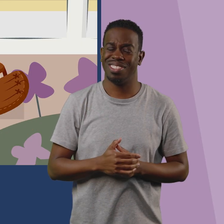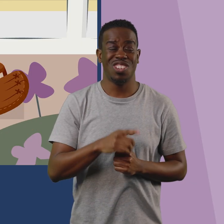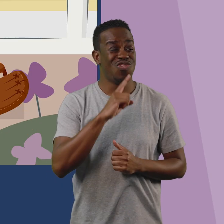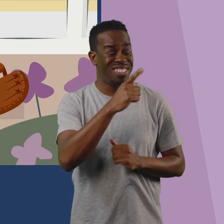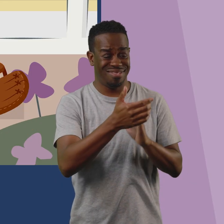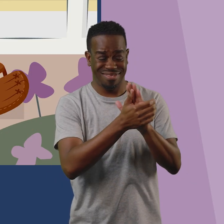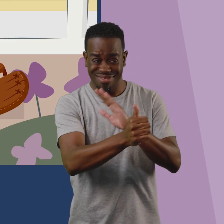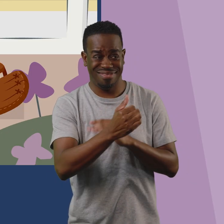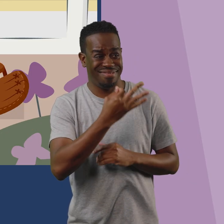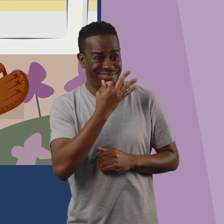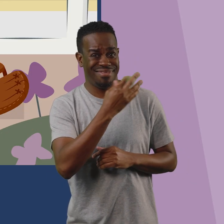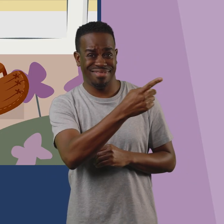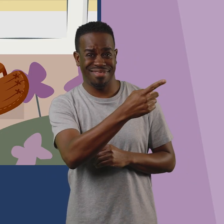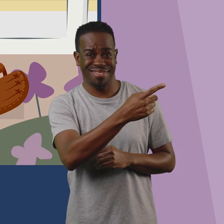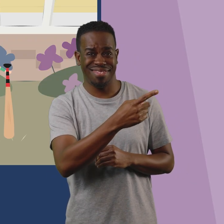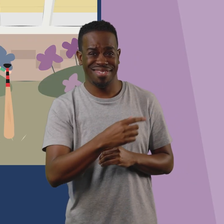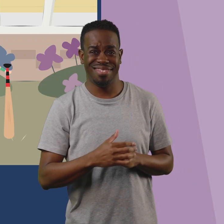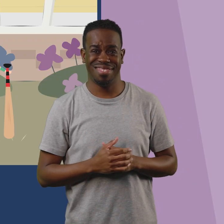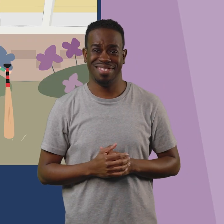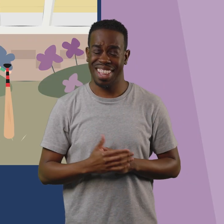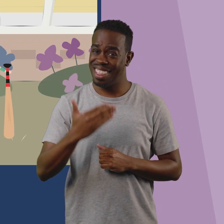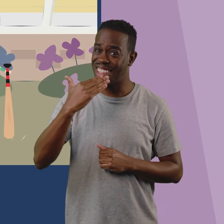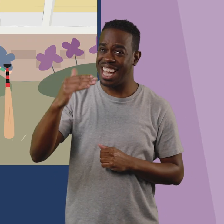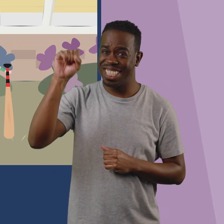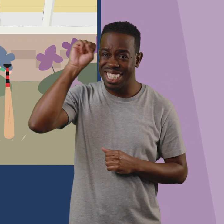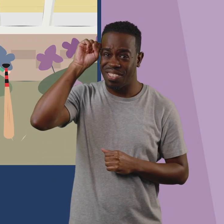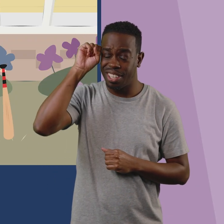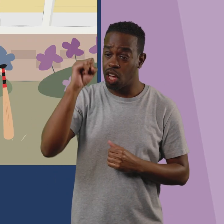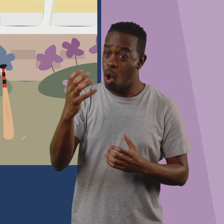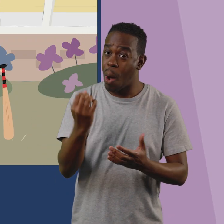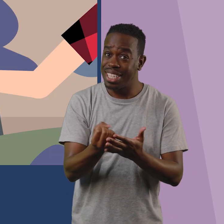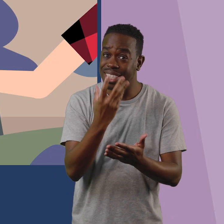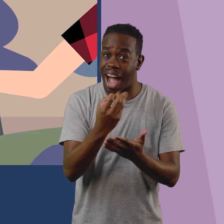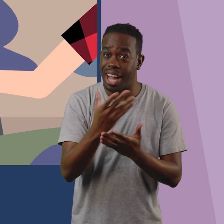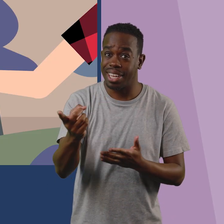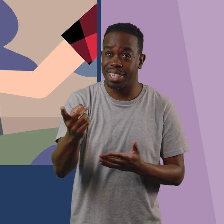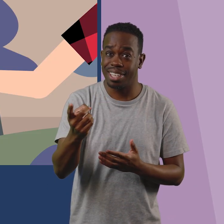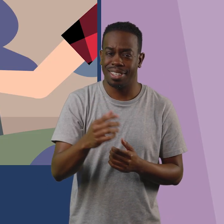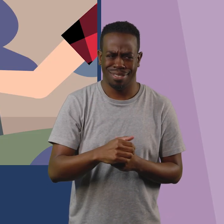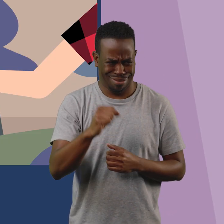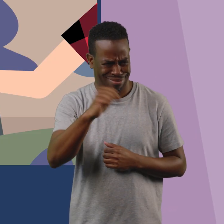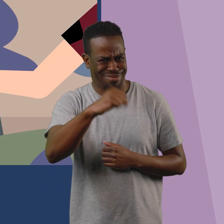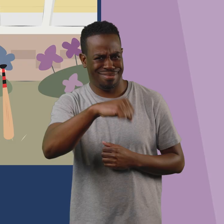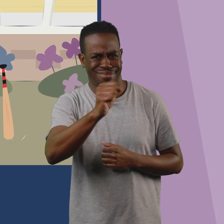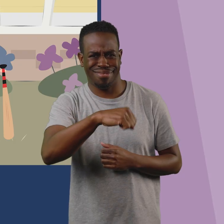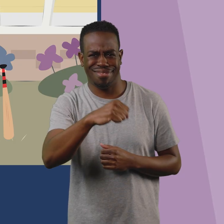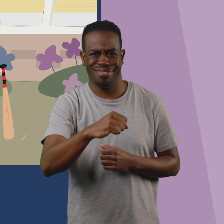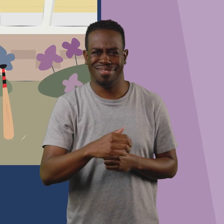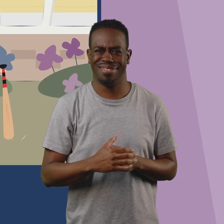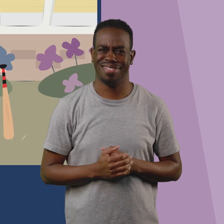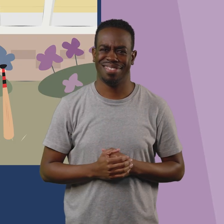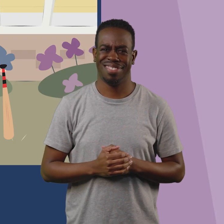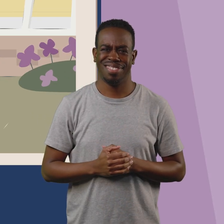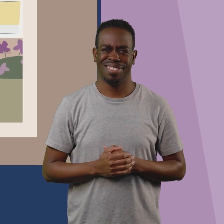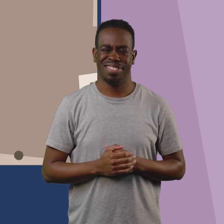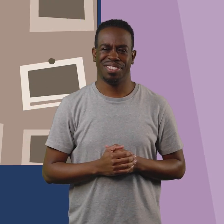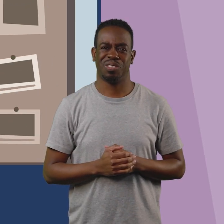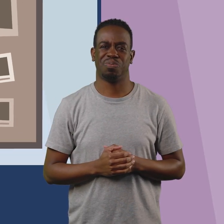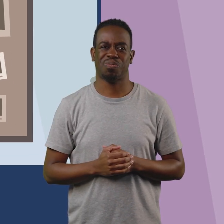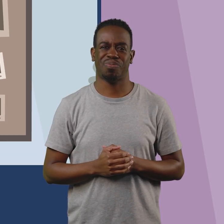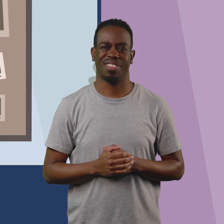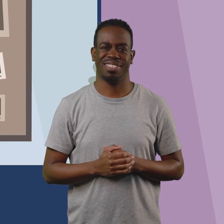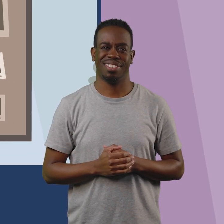a natural, bud. Thanks, Steven. Want a snack? You bet.